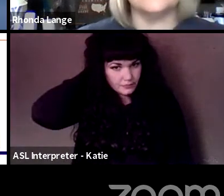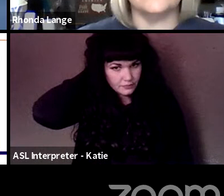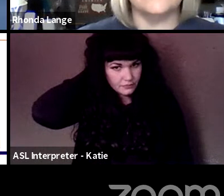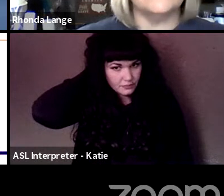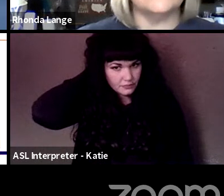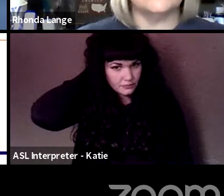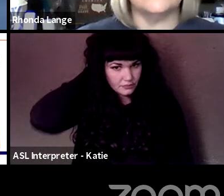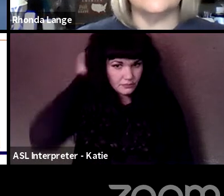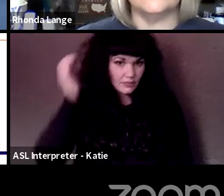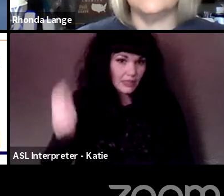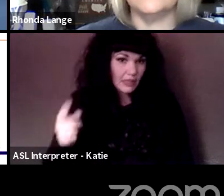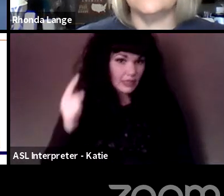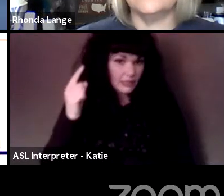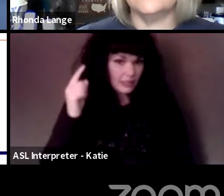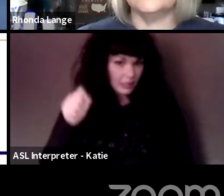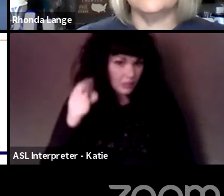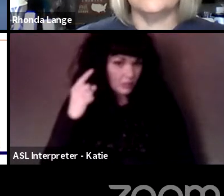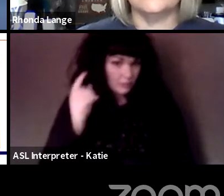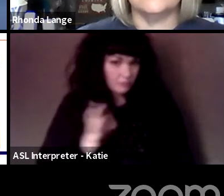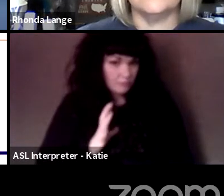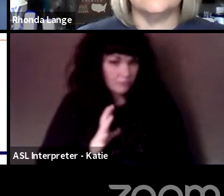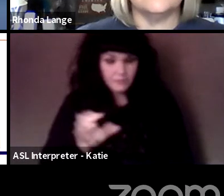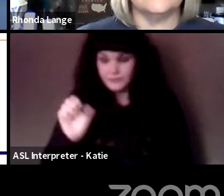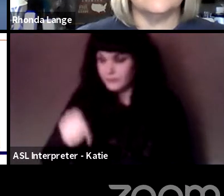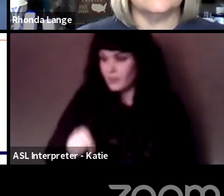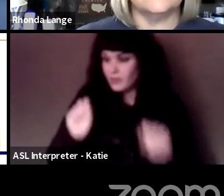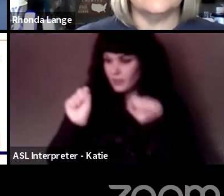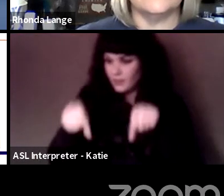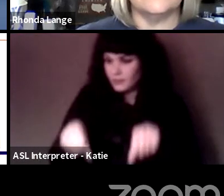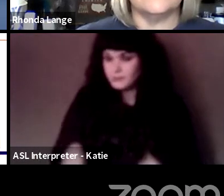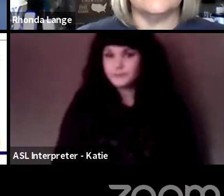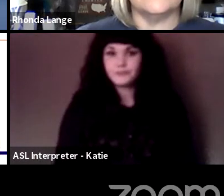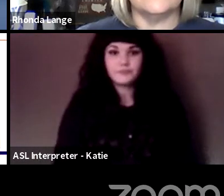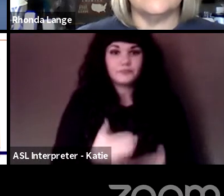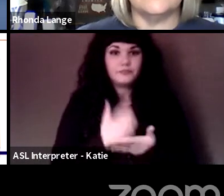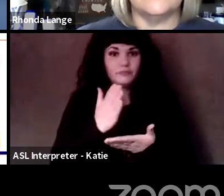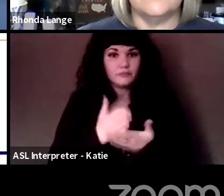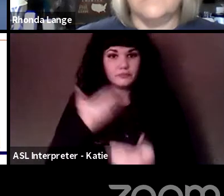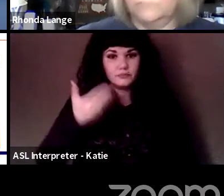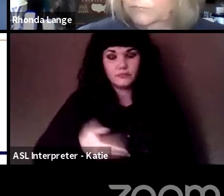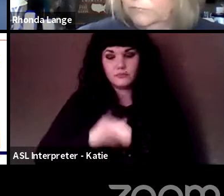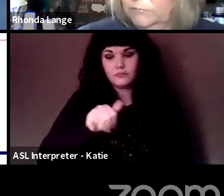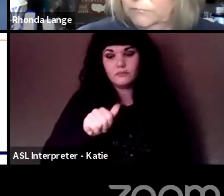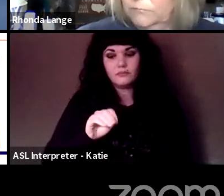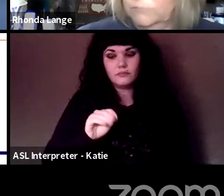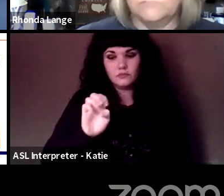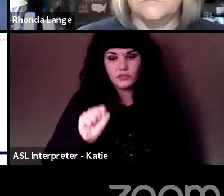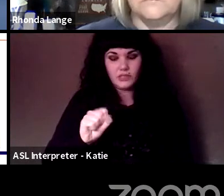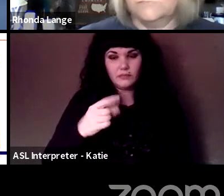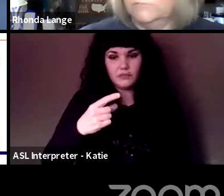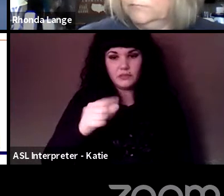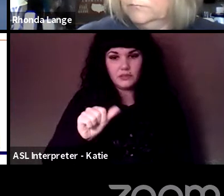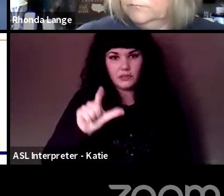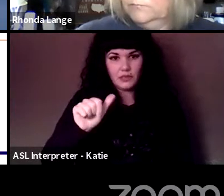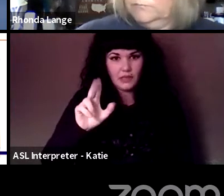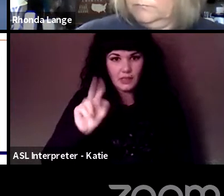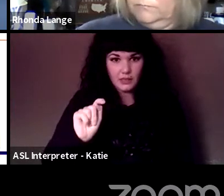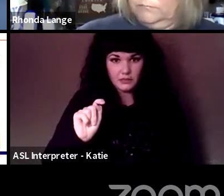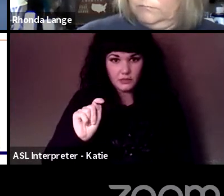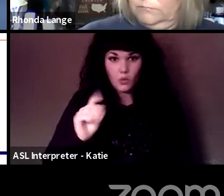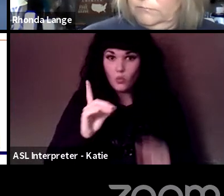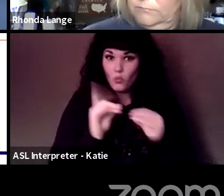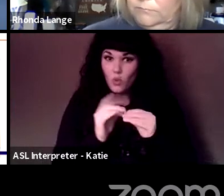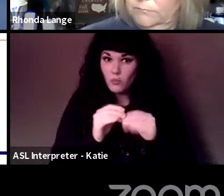Can you hear me, Madam Chair? Yes, I can. All righty, I'm James Gallant. Okay, for one more time for you